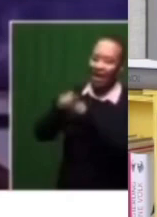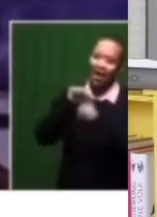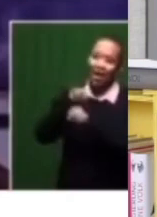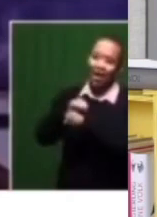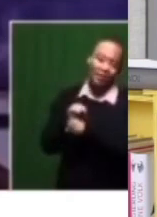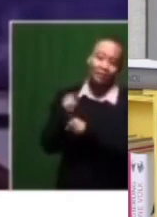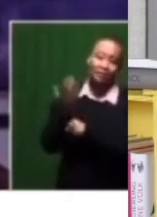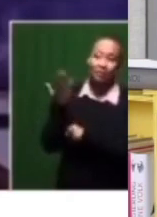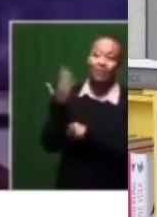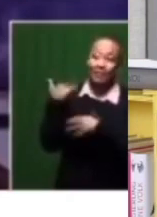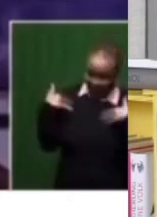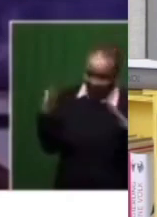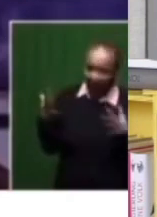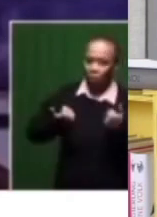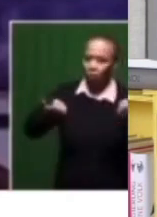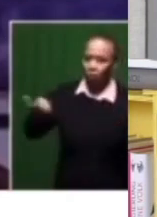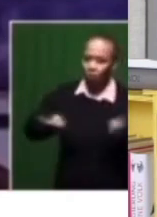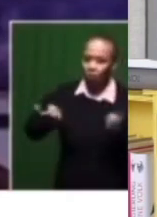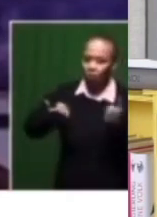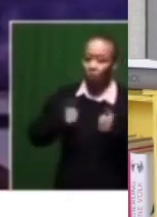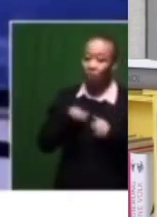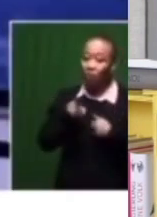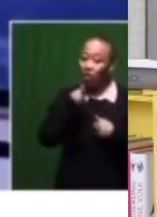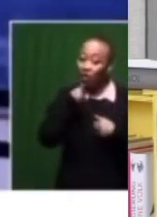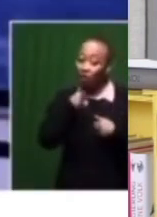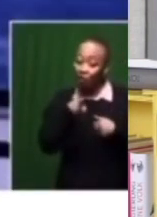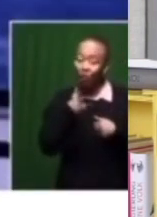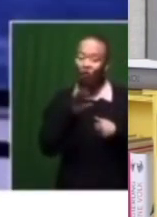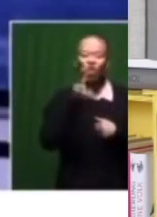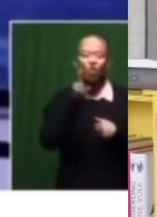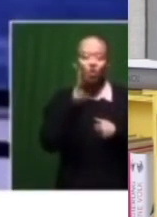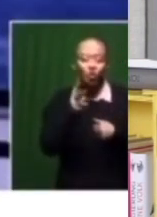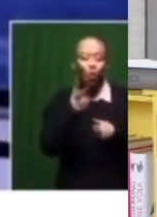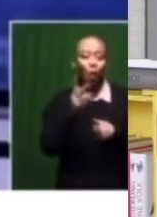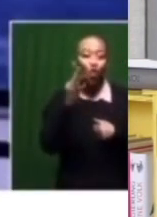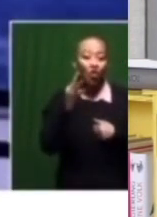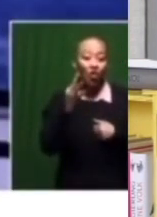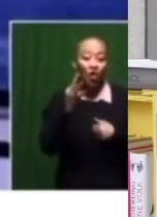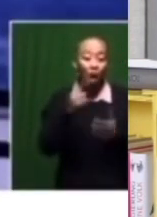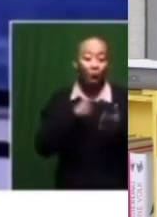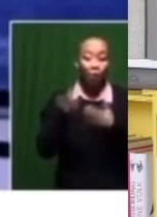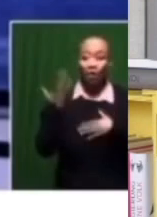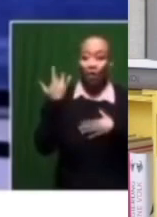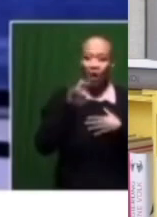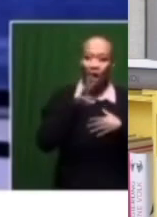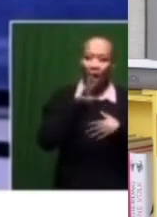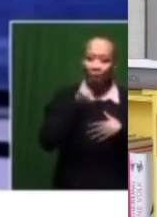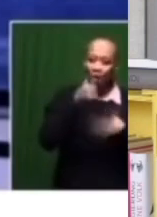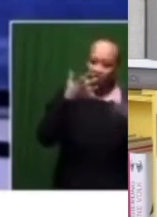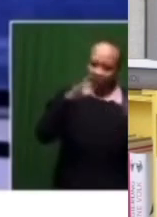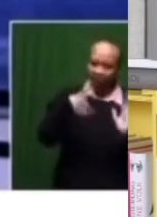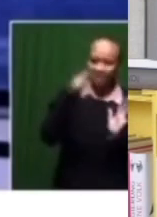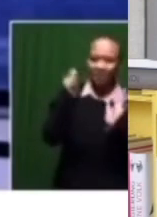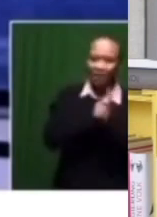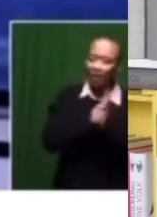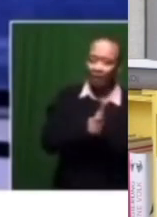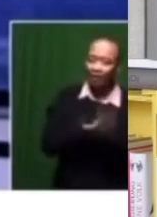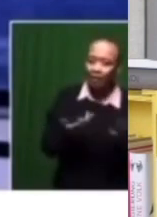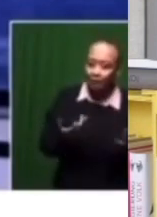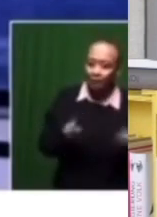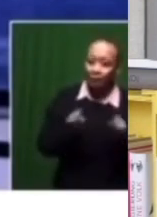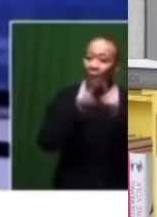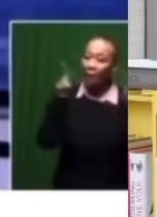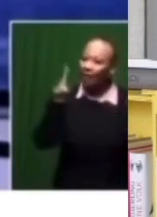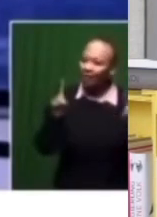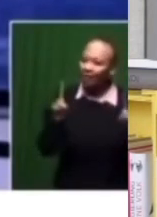have belatedly, Yeah. about 2, 3 weeks ago, Correct. signed a new memorandum of understanding. Correct. And yet we don't see the return